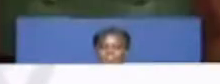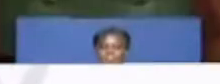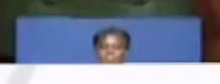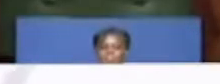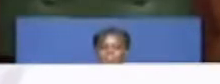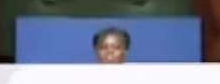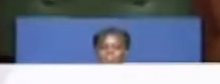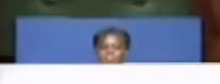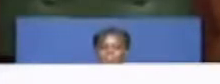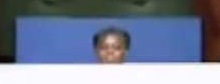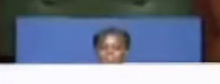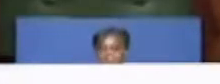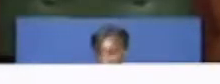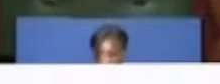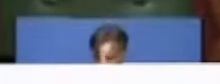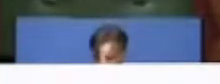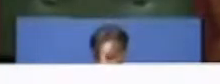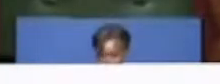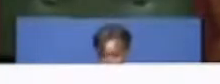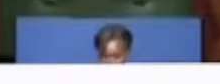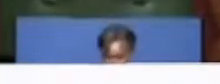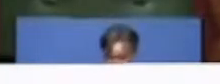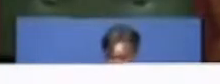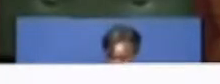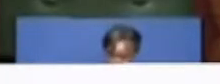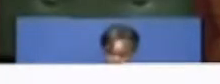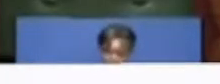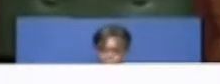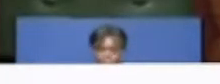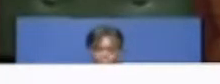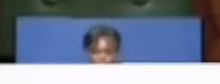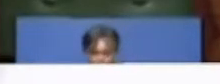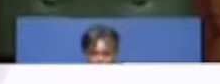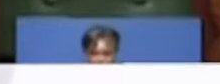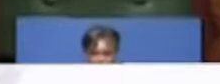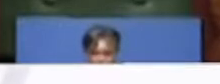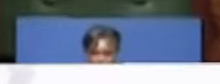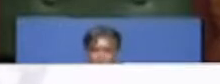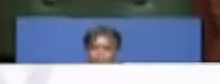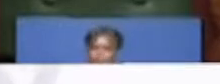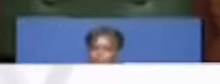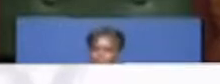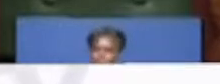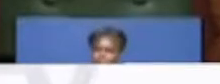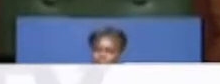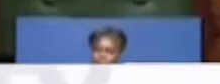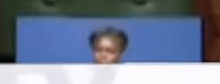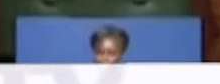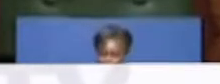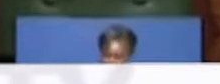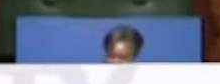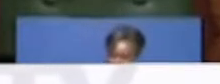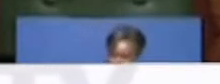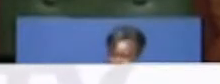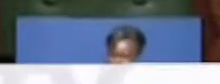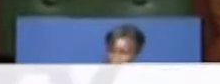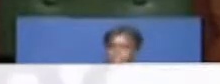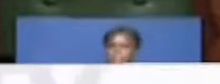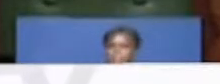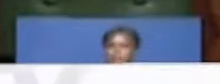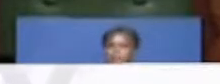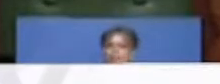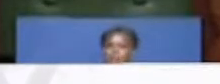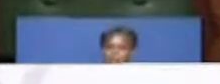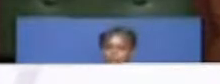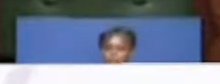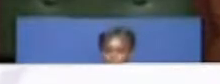undoubtedly, as I have tried to explain, my administration has secured an impressive economic acceleration, including the doubling